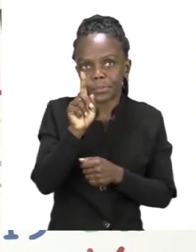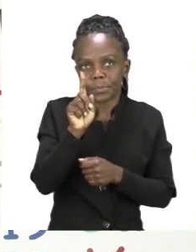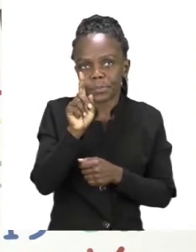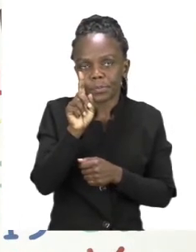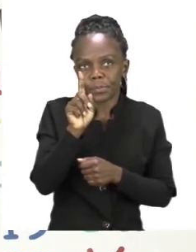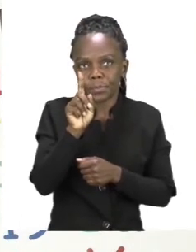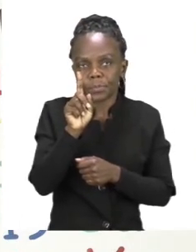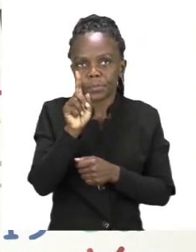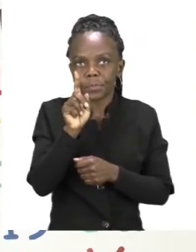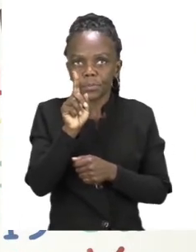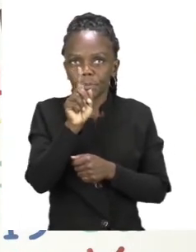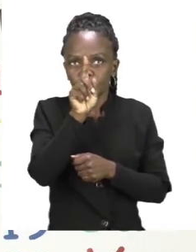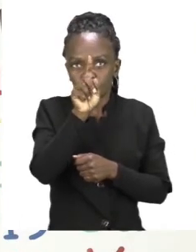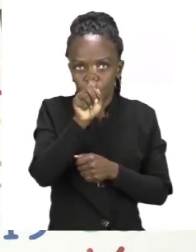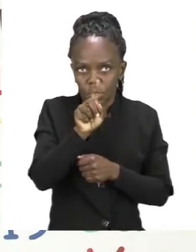you're going to go